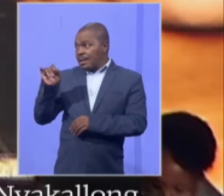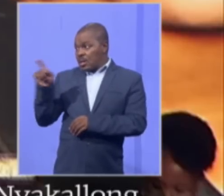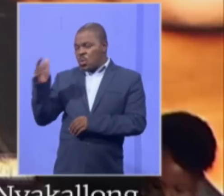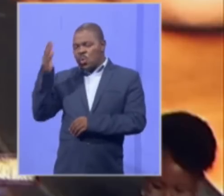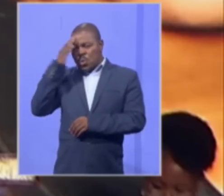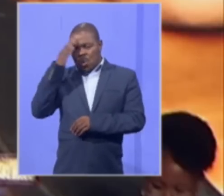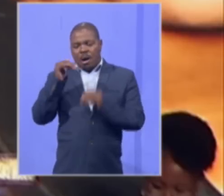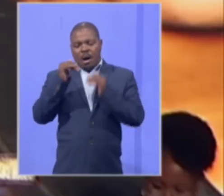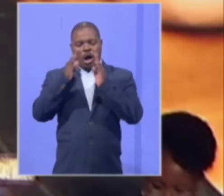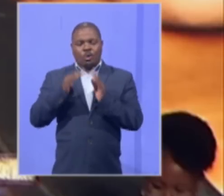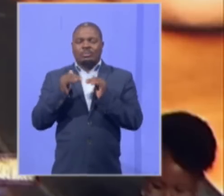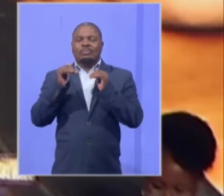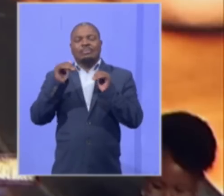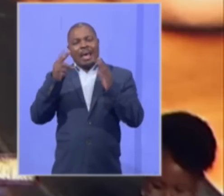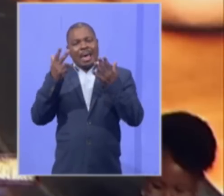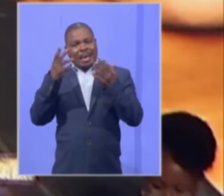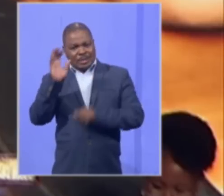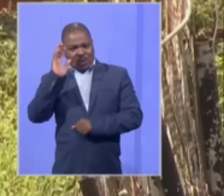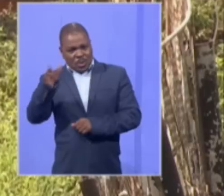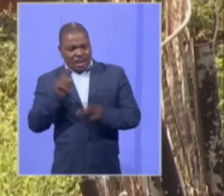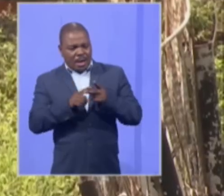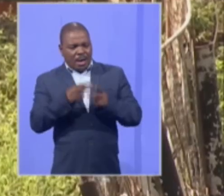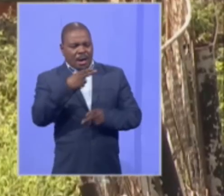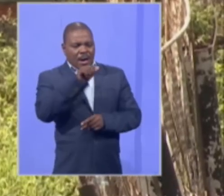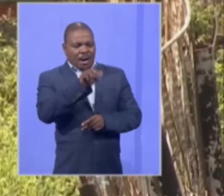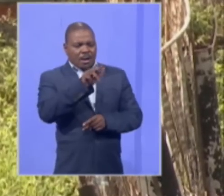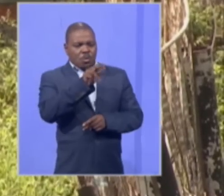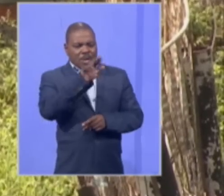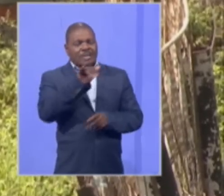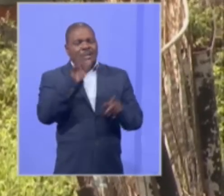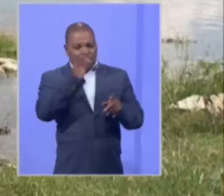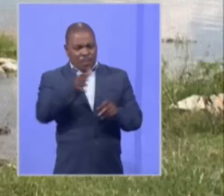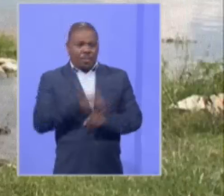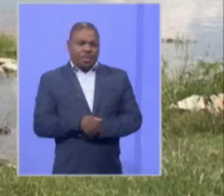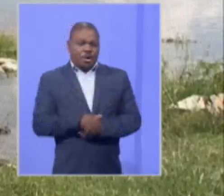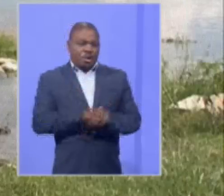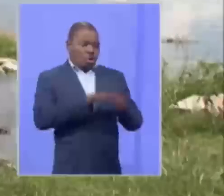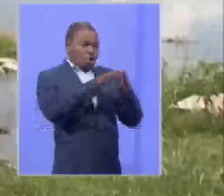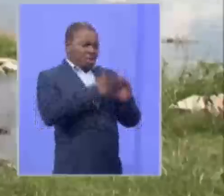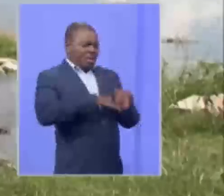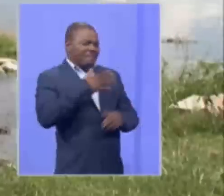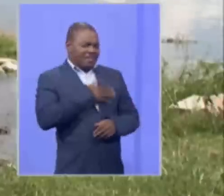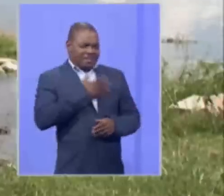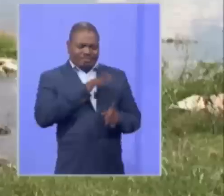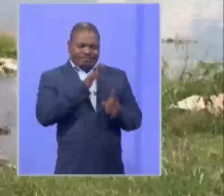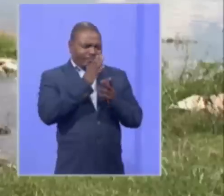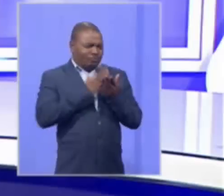ahang le Harmony le yona e be le matlo. Badudi ba yo go ka re ditokelo tša bona di gatakilwe.